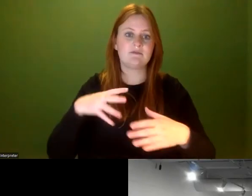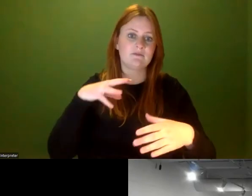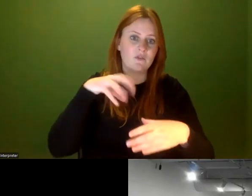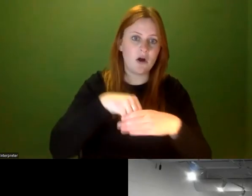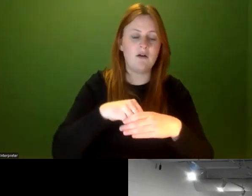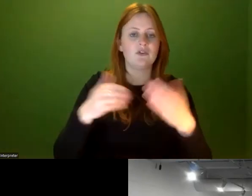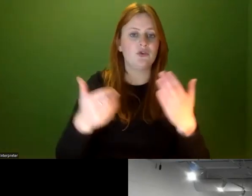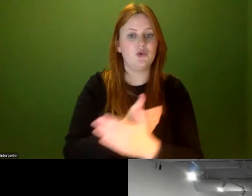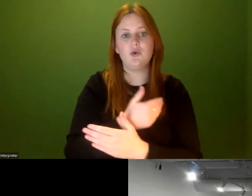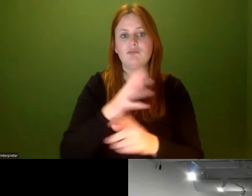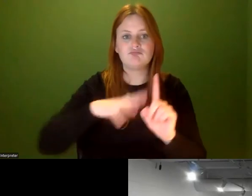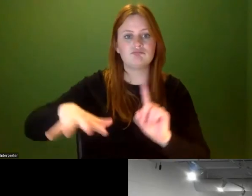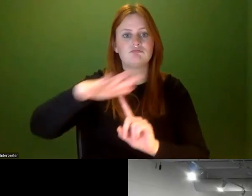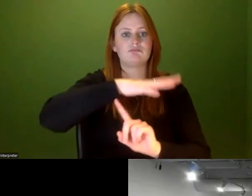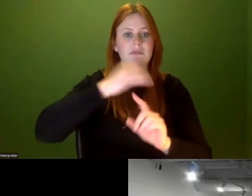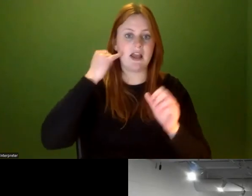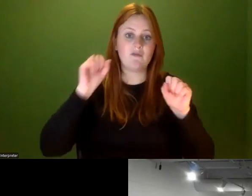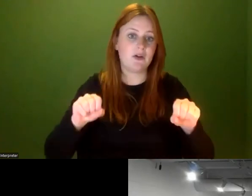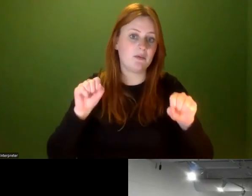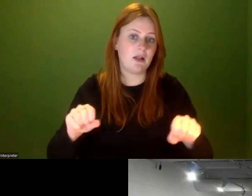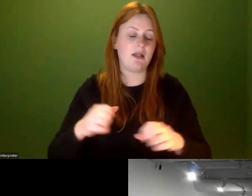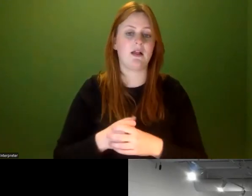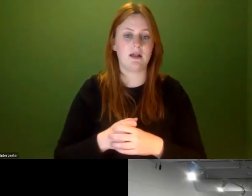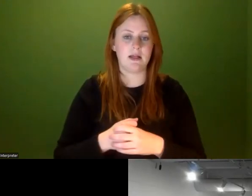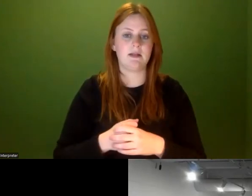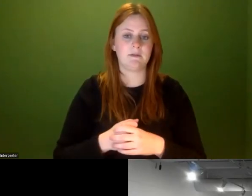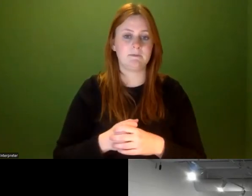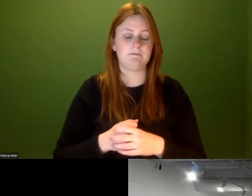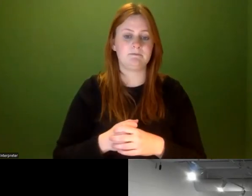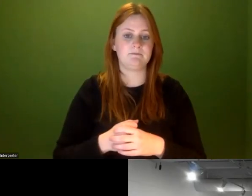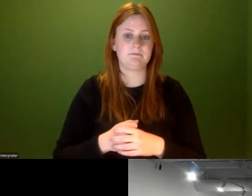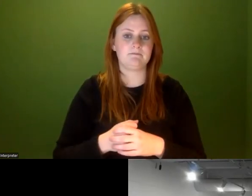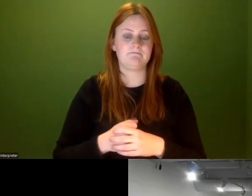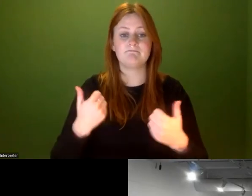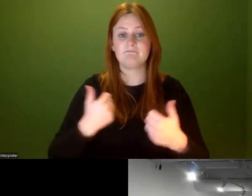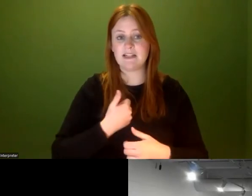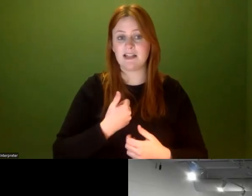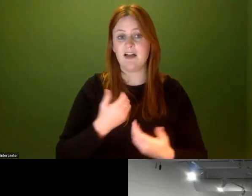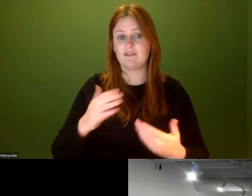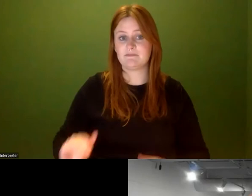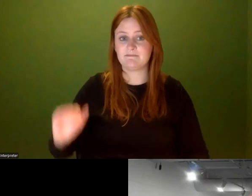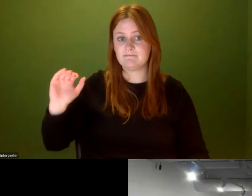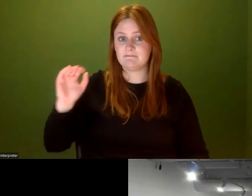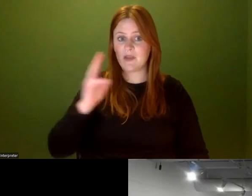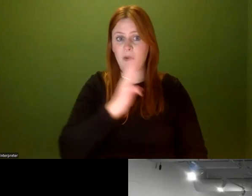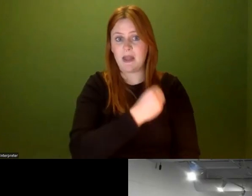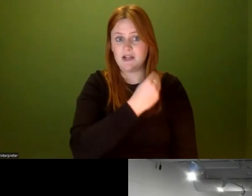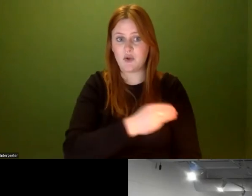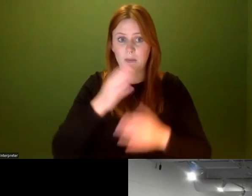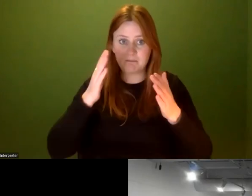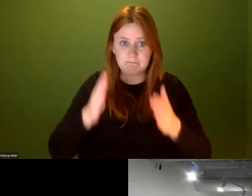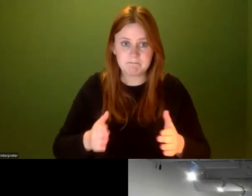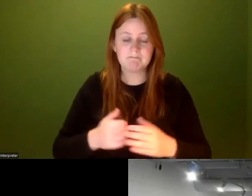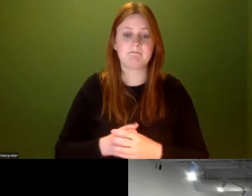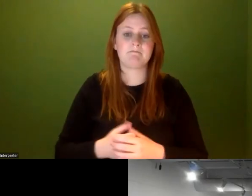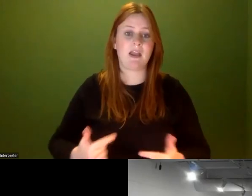they can. And, you know, I am a Manitoban. I've lived in Winnipeg now for a